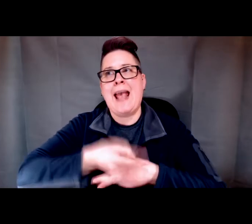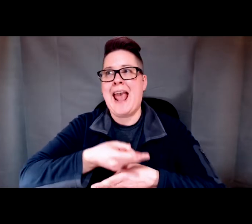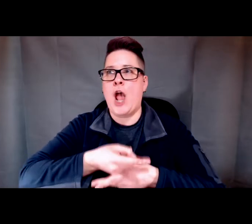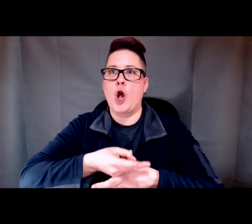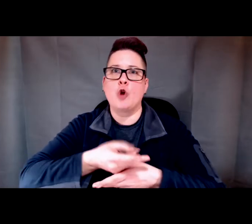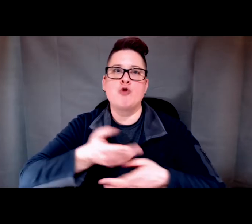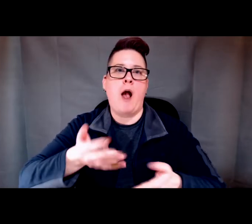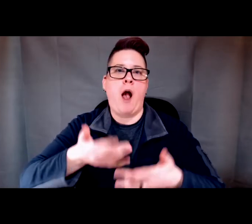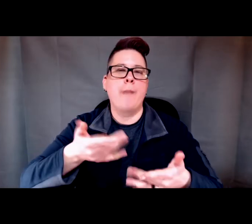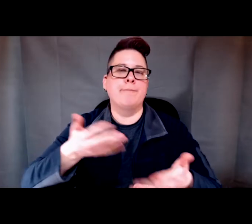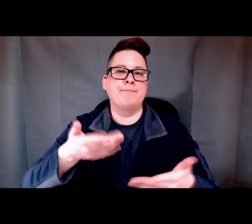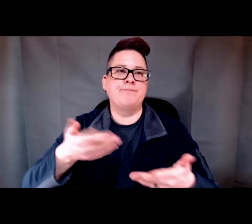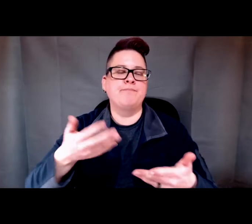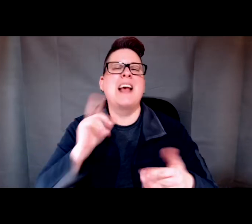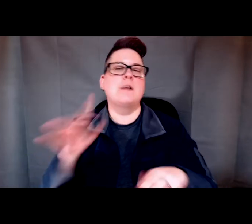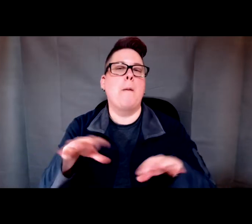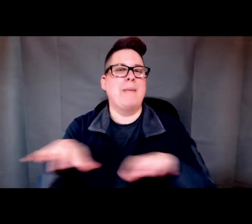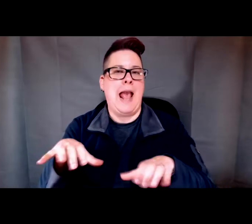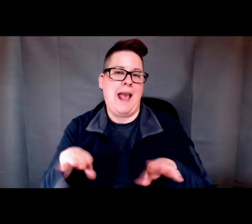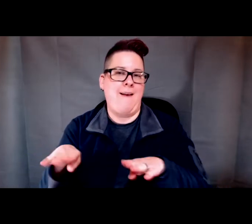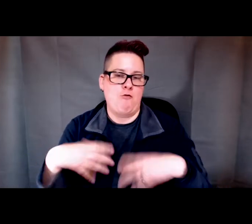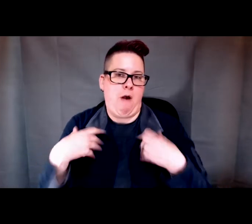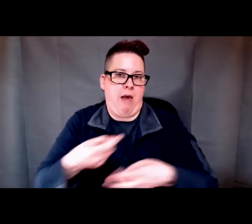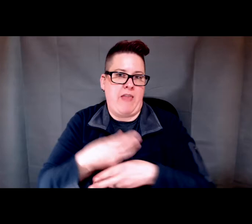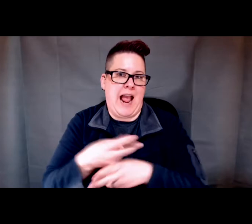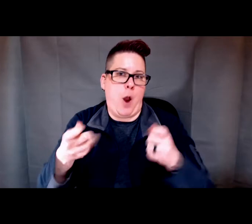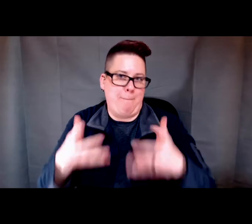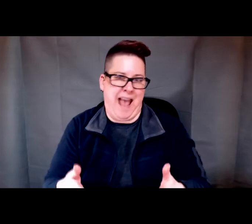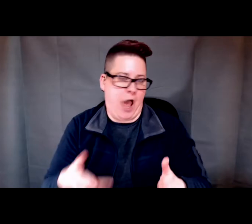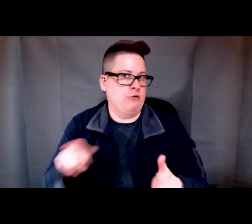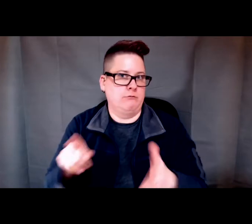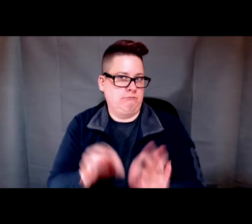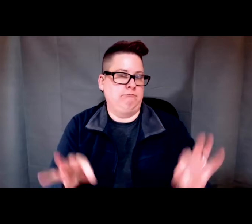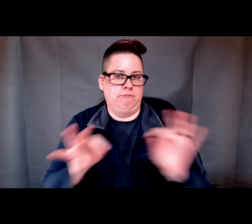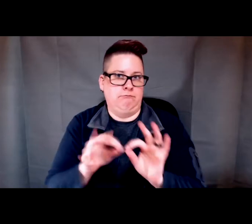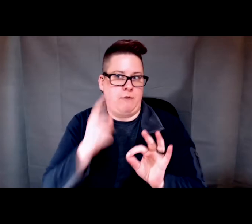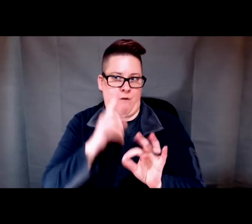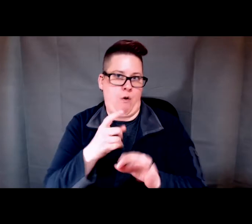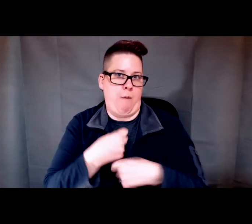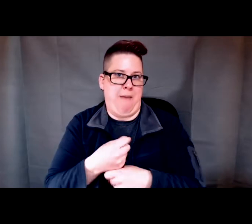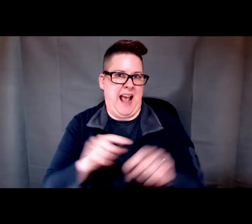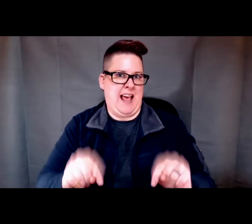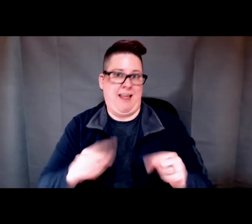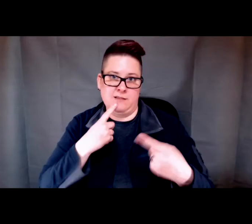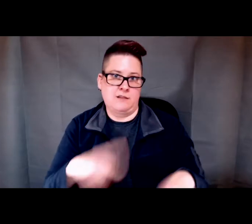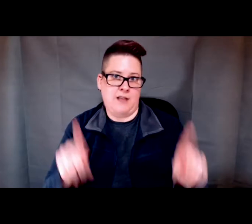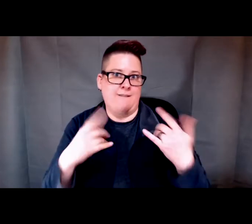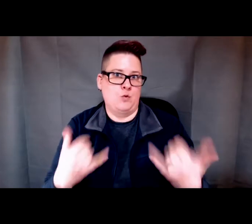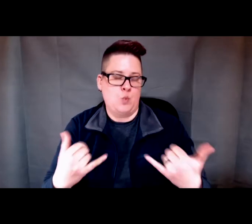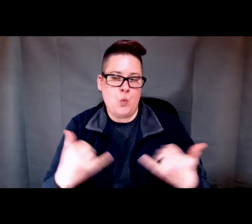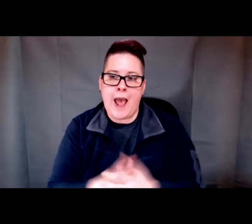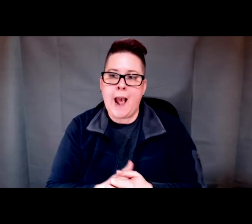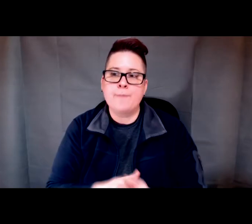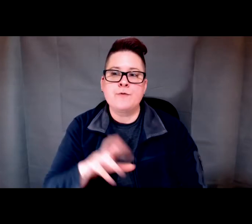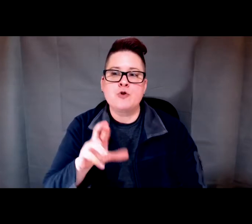as a behavioral health care manager, has been instrumental in making this program a success.